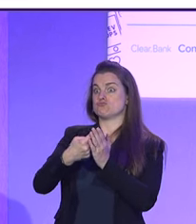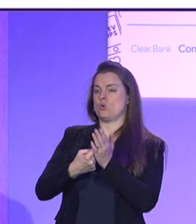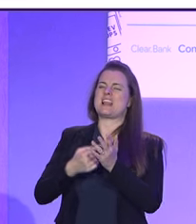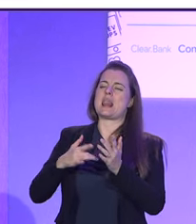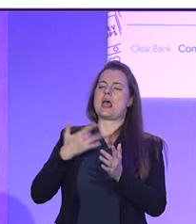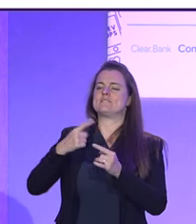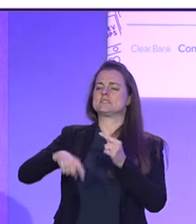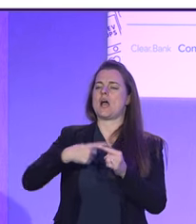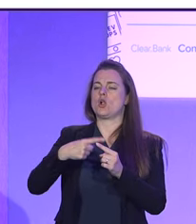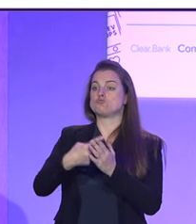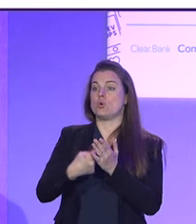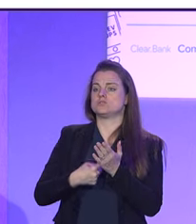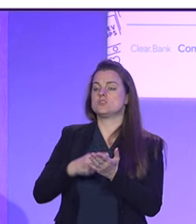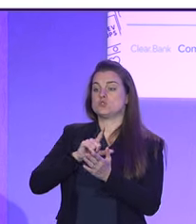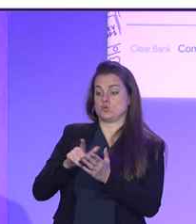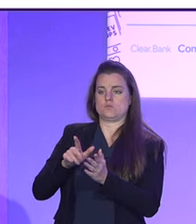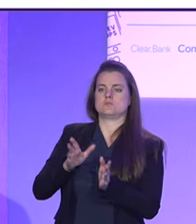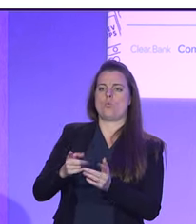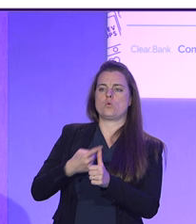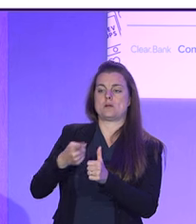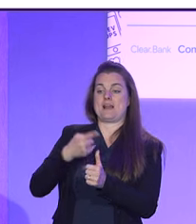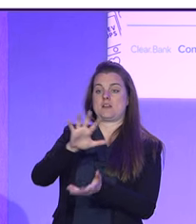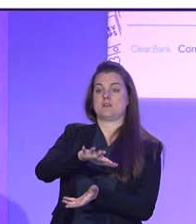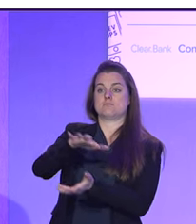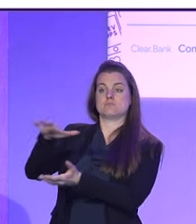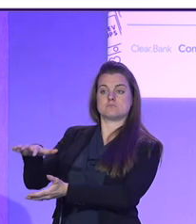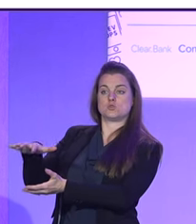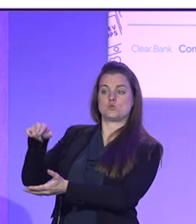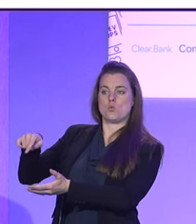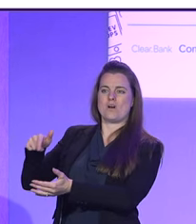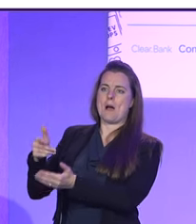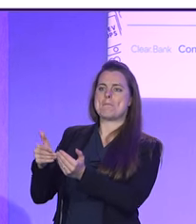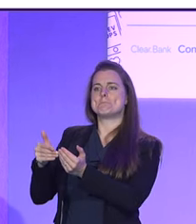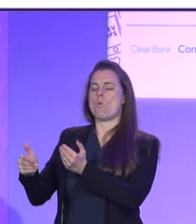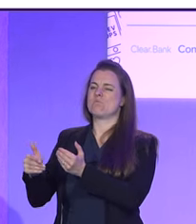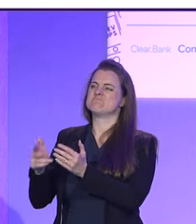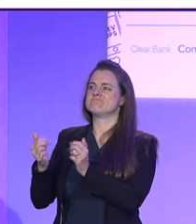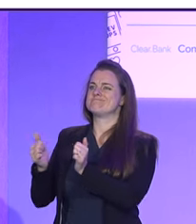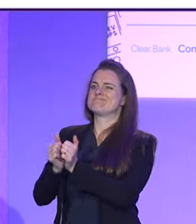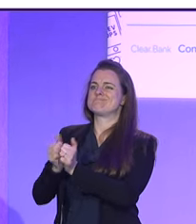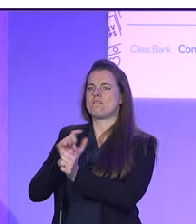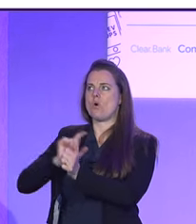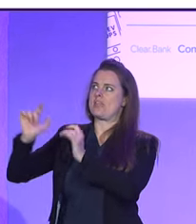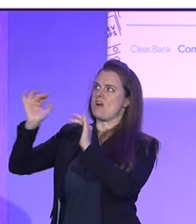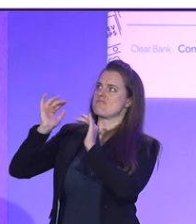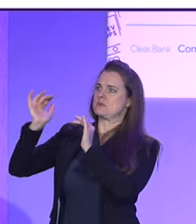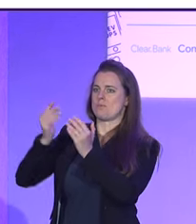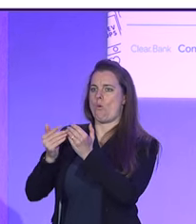rules to a cheaper storage, and the storage that is better for the environment because it's only replicated in a